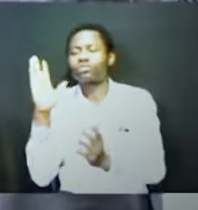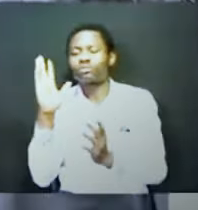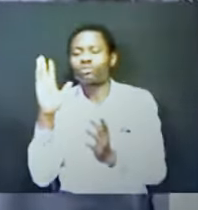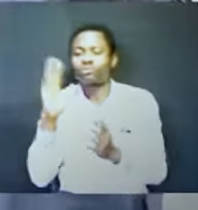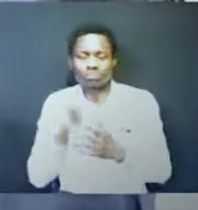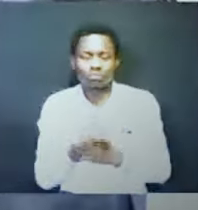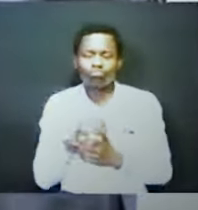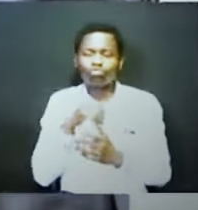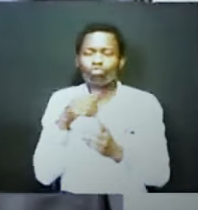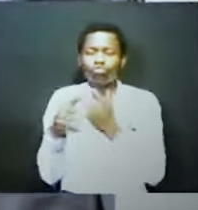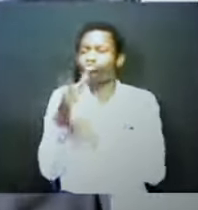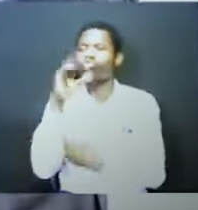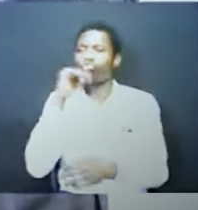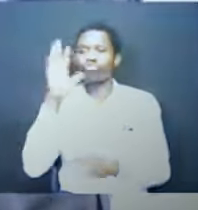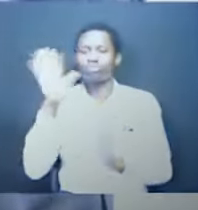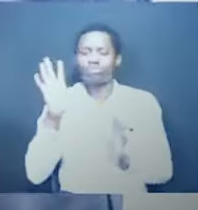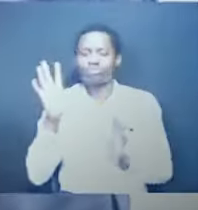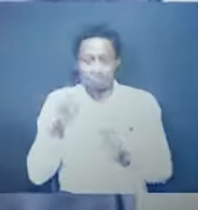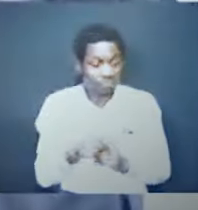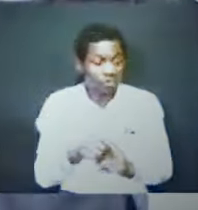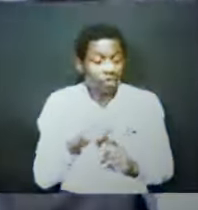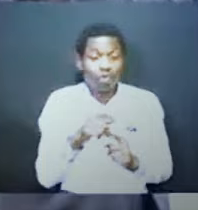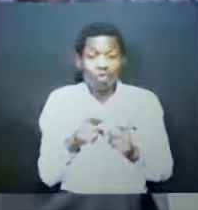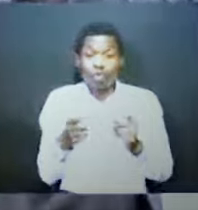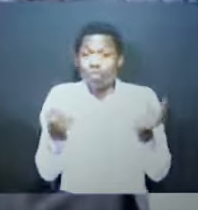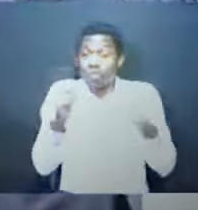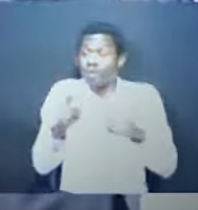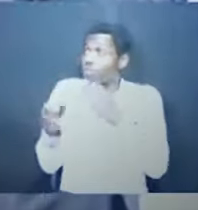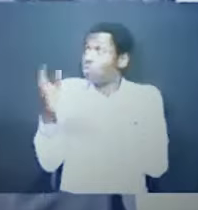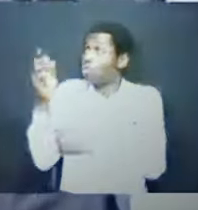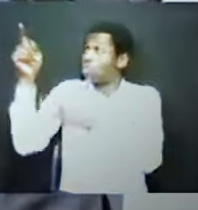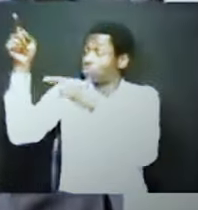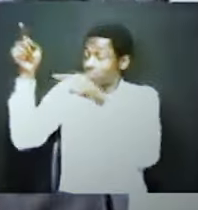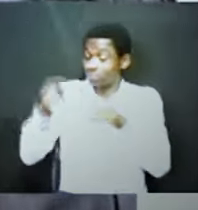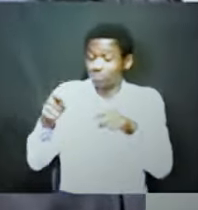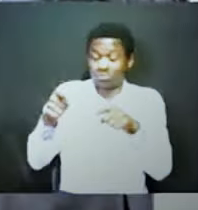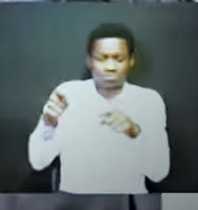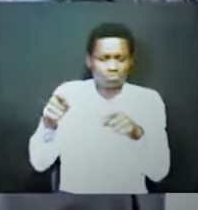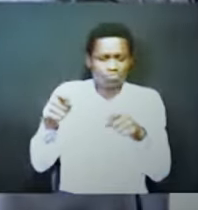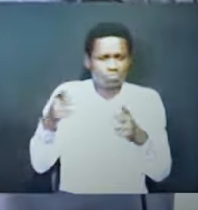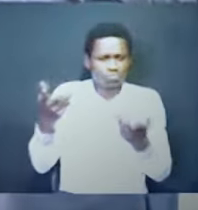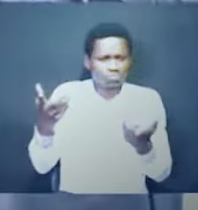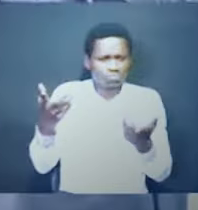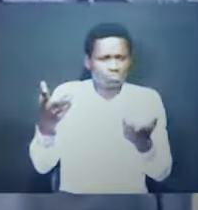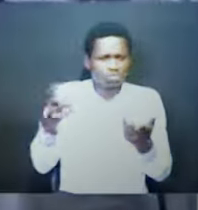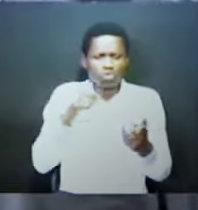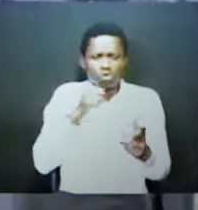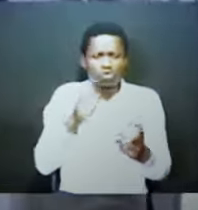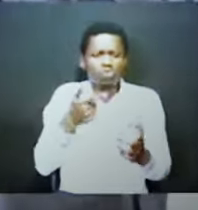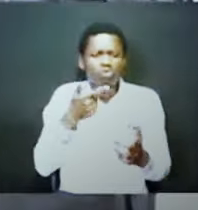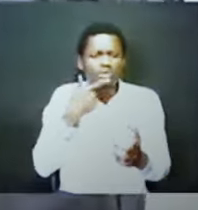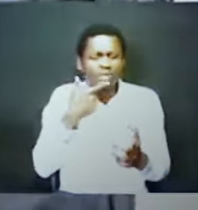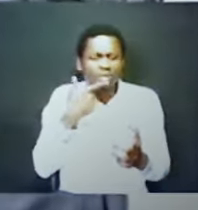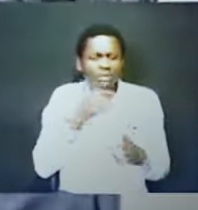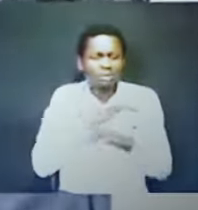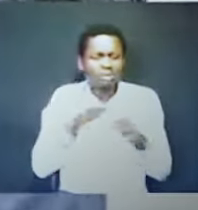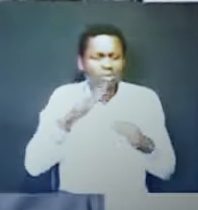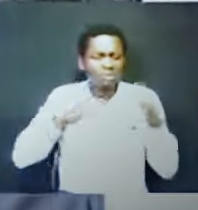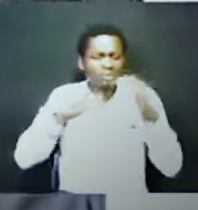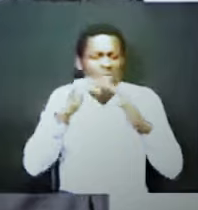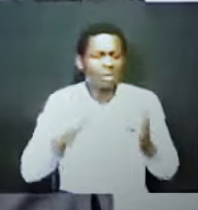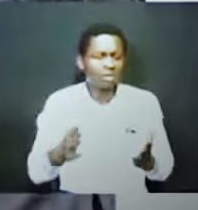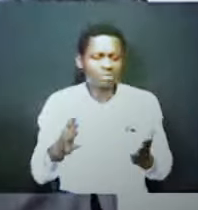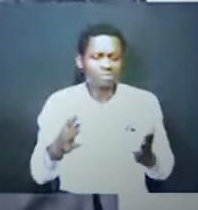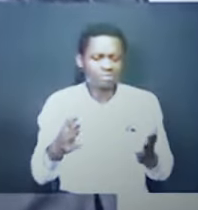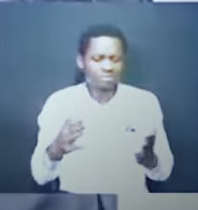When we come to, he doesn't deny us of houses. Even where we are housed. Our church buildings are we